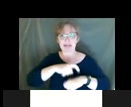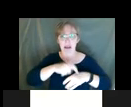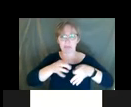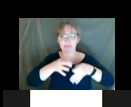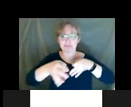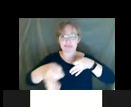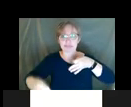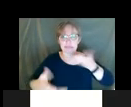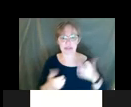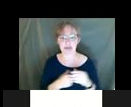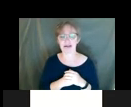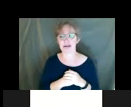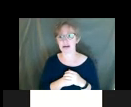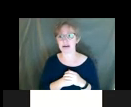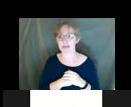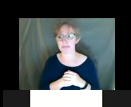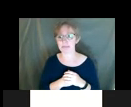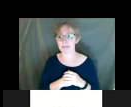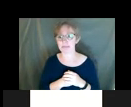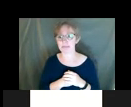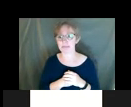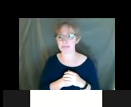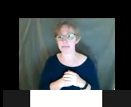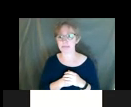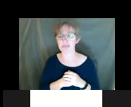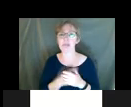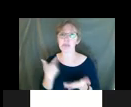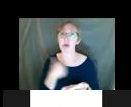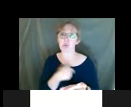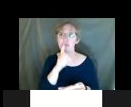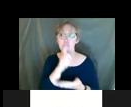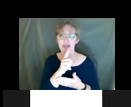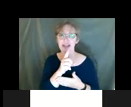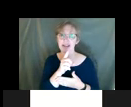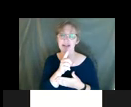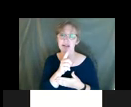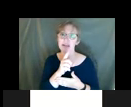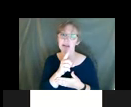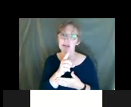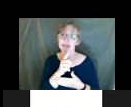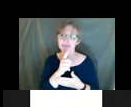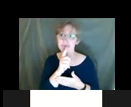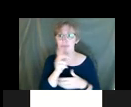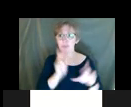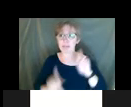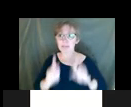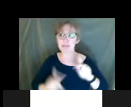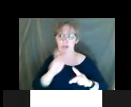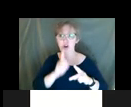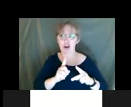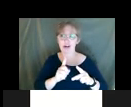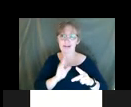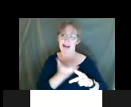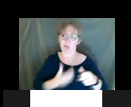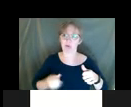not how we run. We put people first, and hopefully things will open up for us. And as far